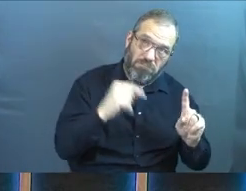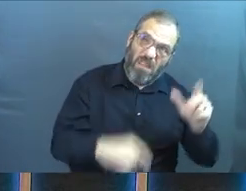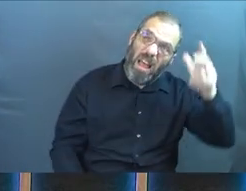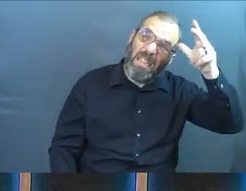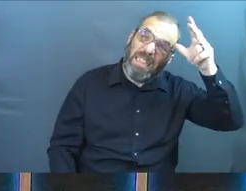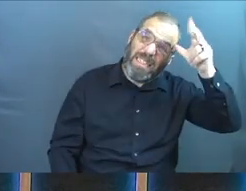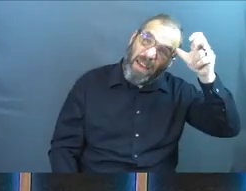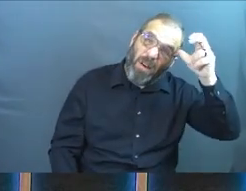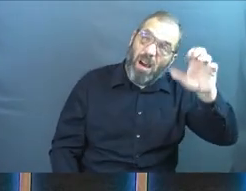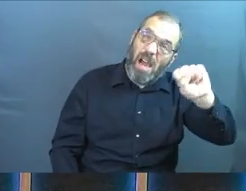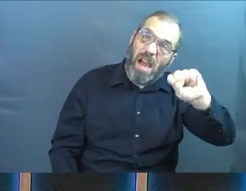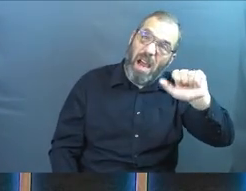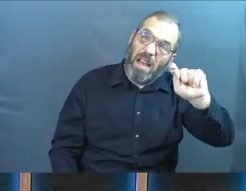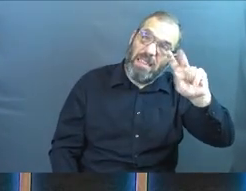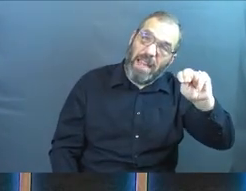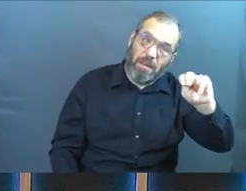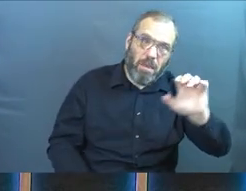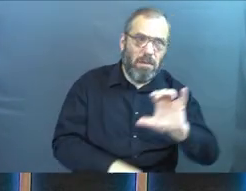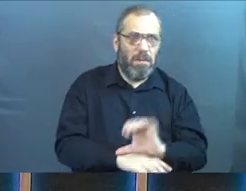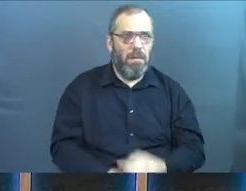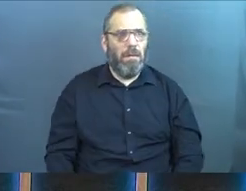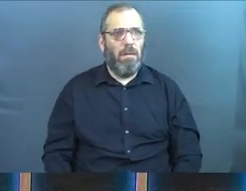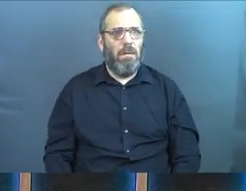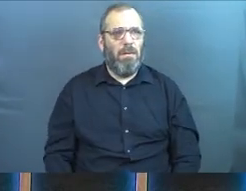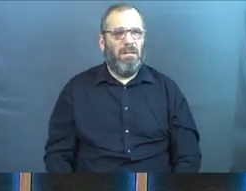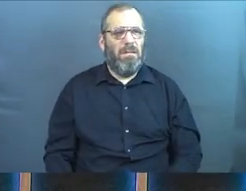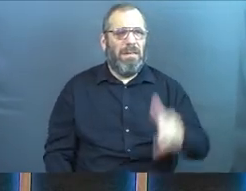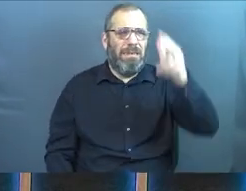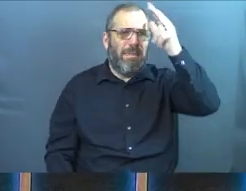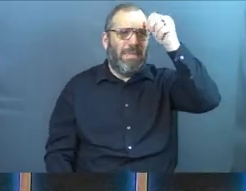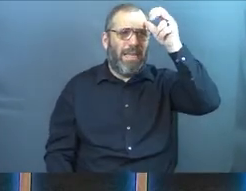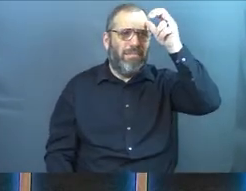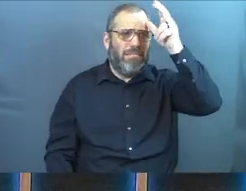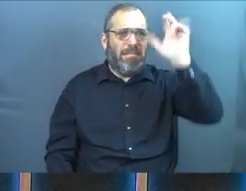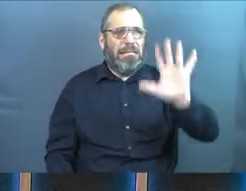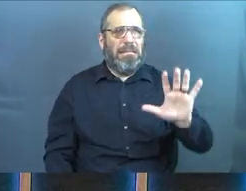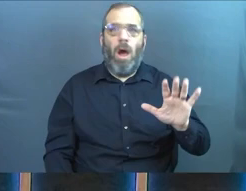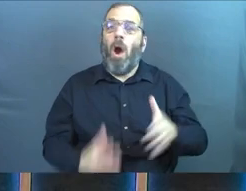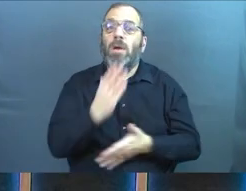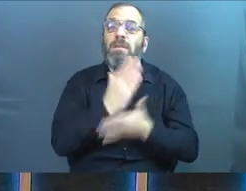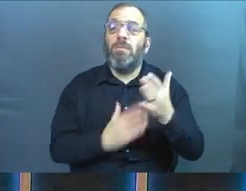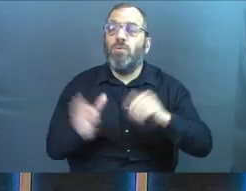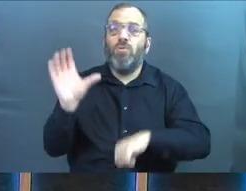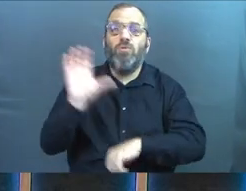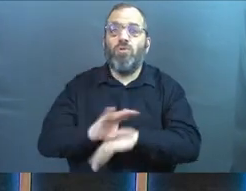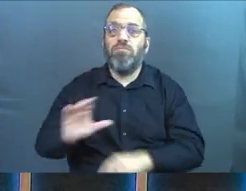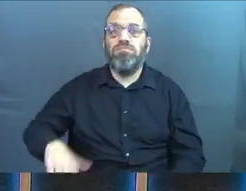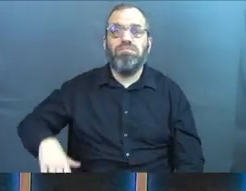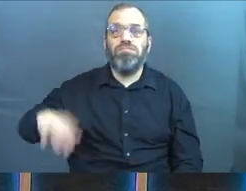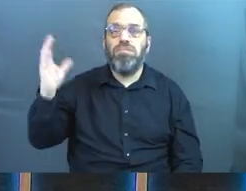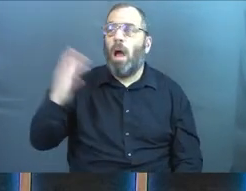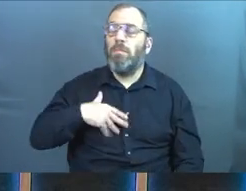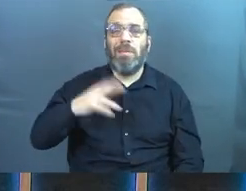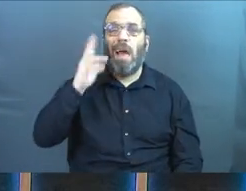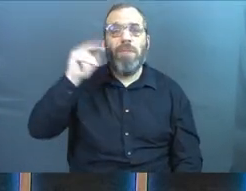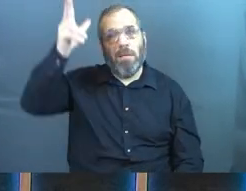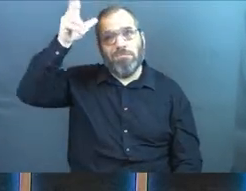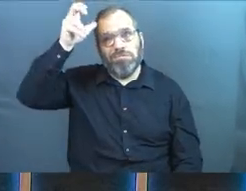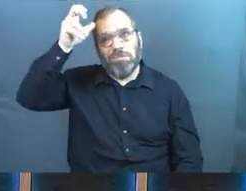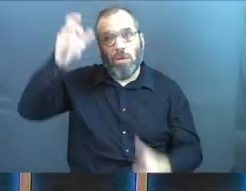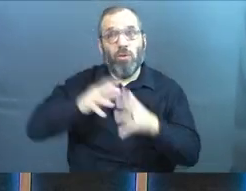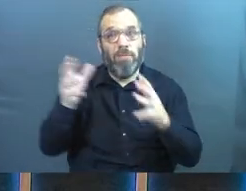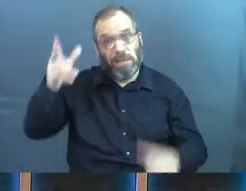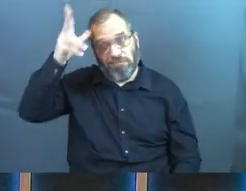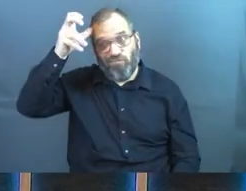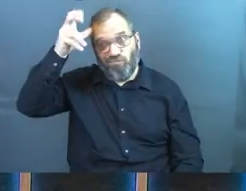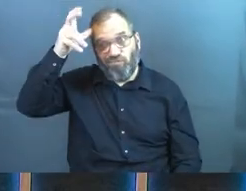devil. And for some of you in church, you're not used to a lot of talk about Satan or the devil. Or some of you have been in churches where maybe you talked about Satan and the devil a little too